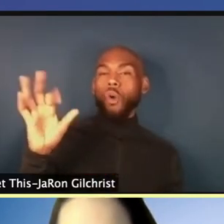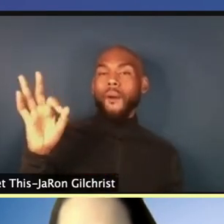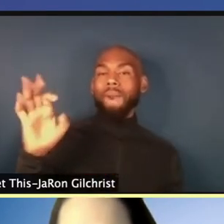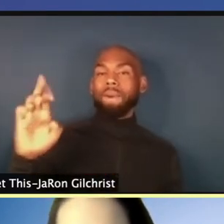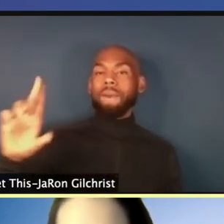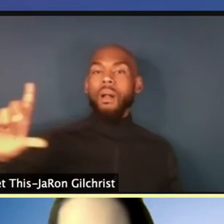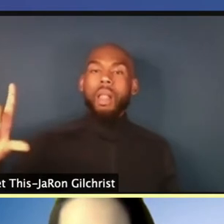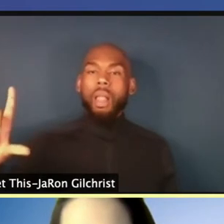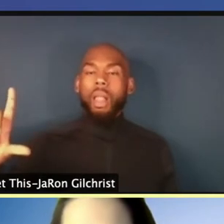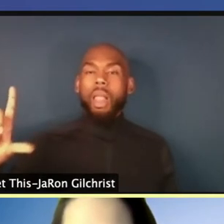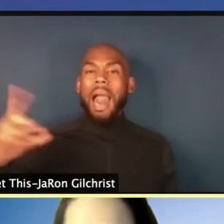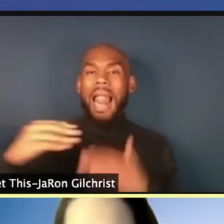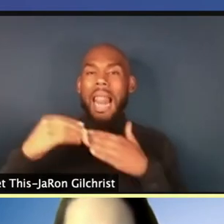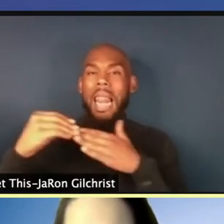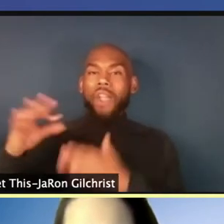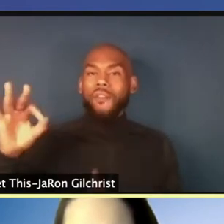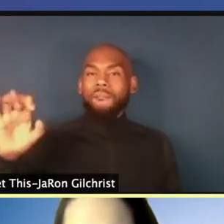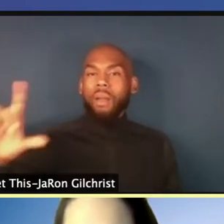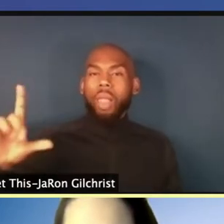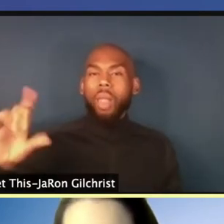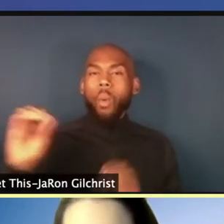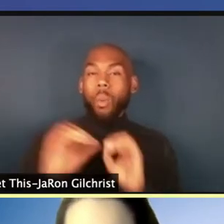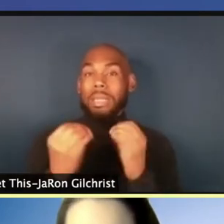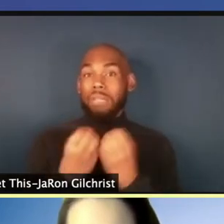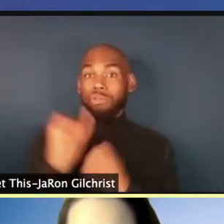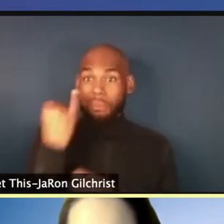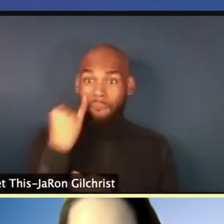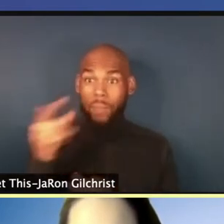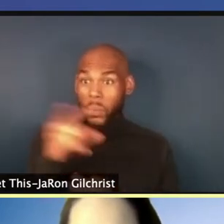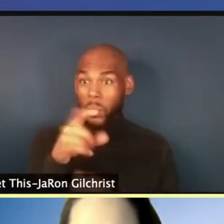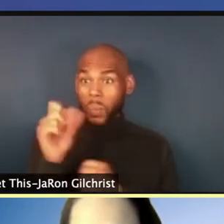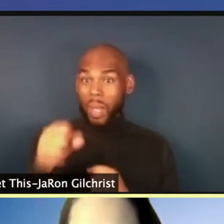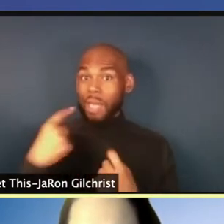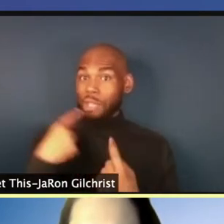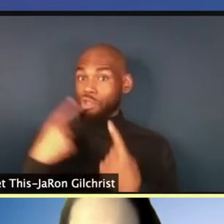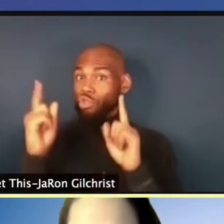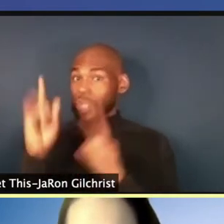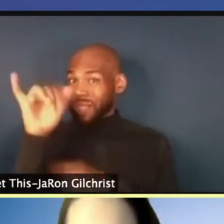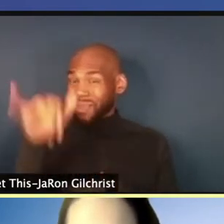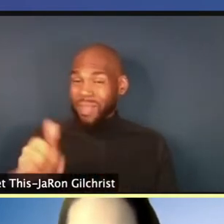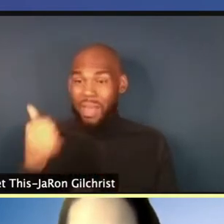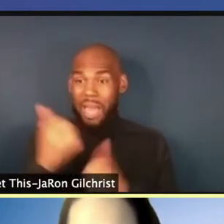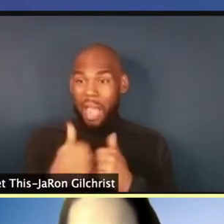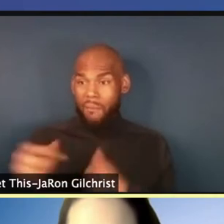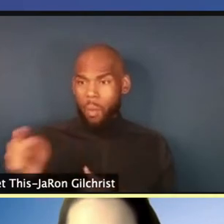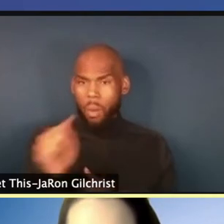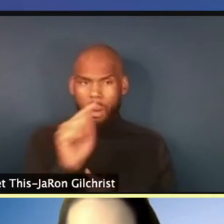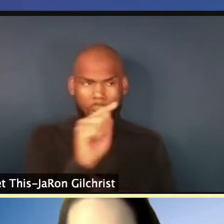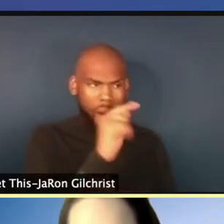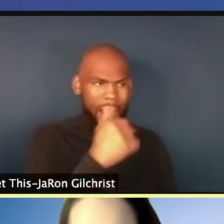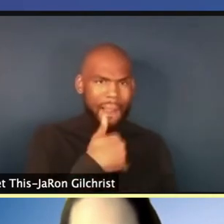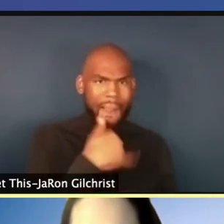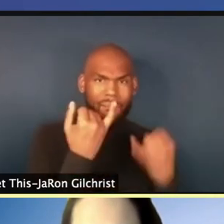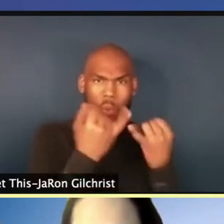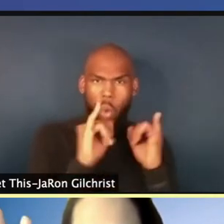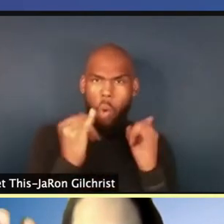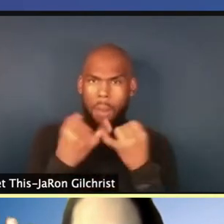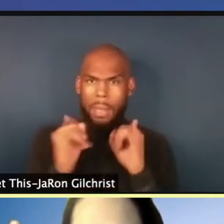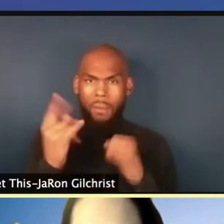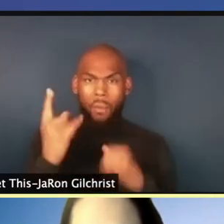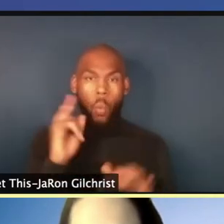actually can achieve that, where the organization, everybody has a certain amount of autonomy for decision making,